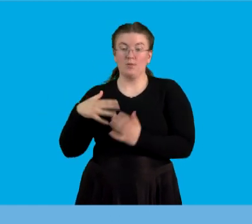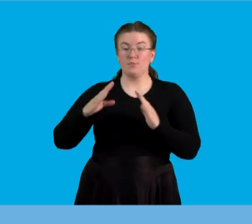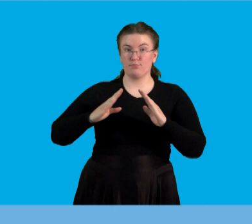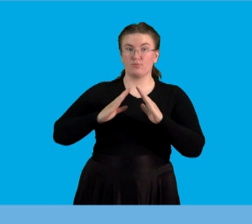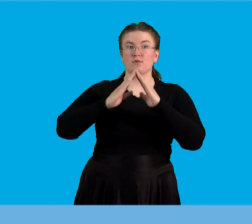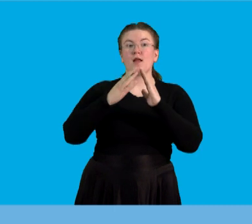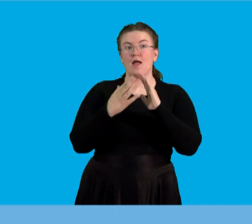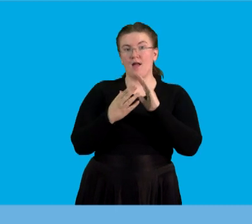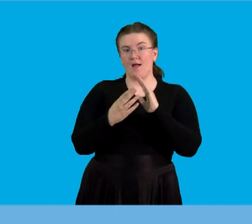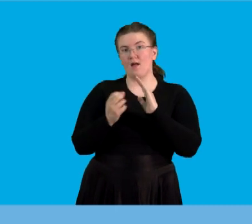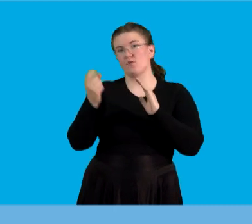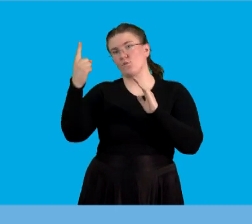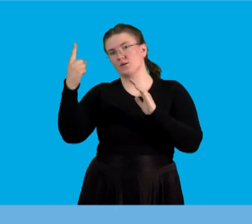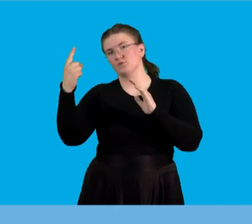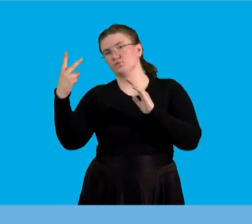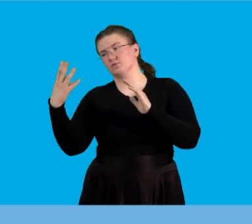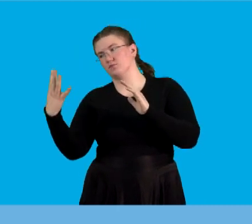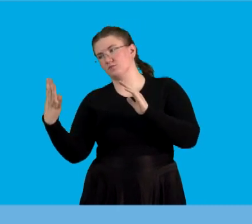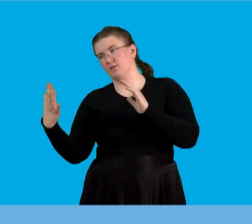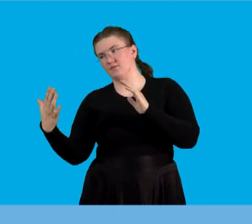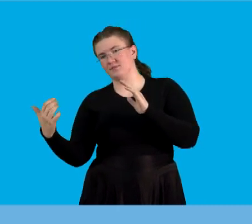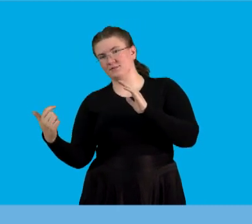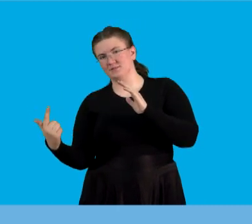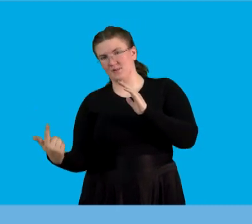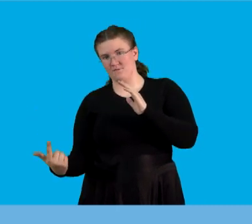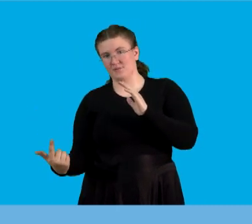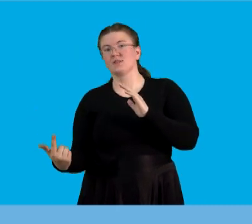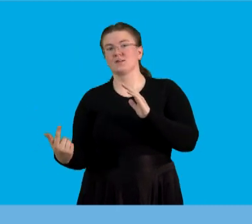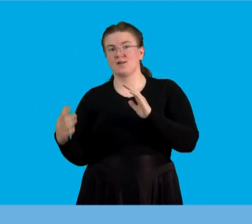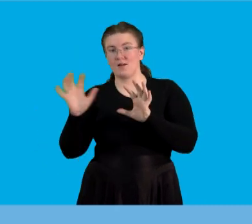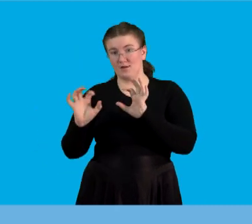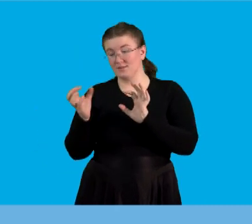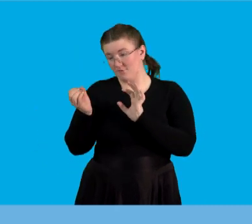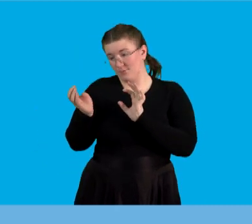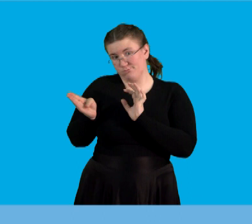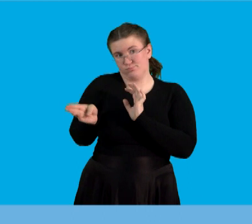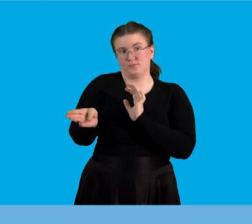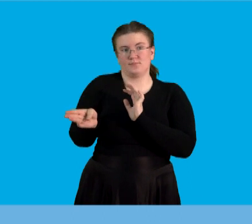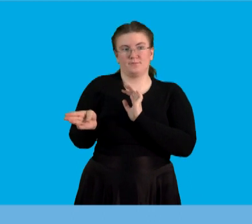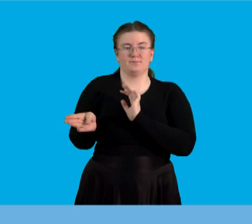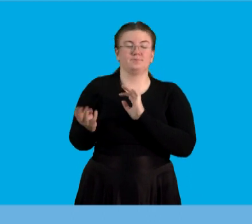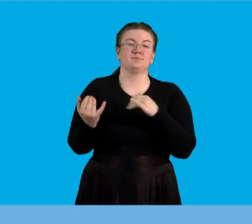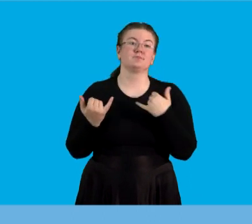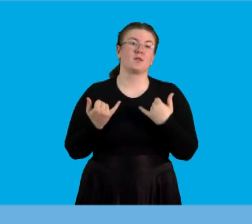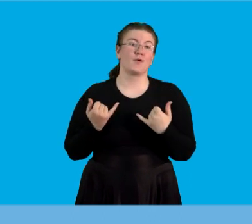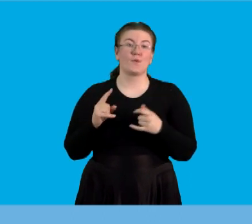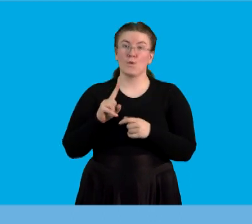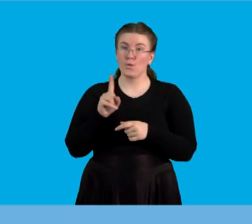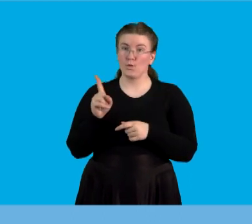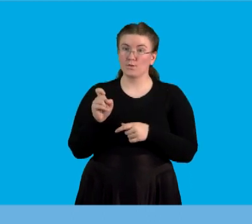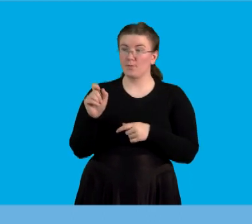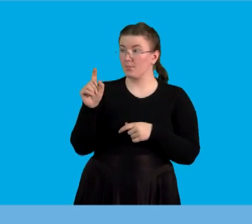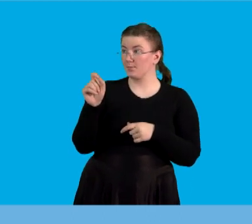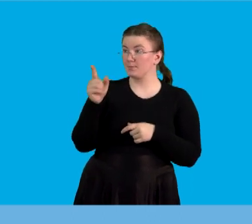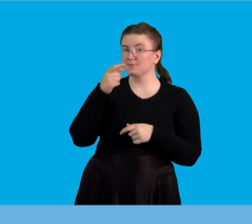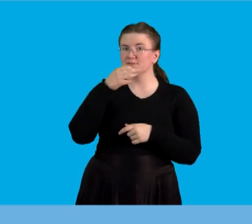different colors, and those colors are marked from number 1 to number 7 on this prism that we have here. Now,